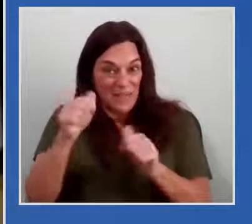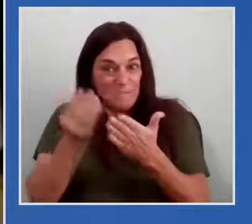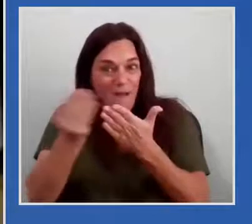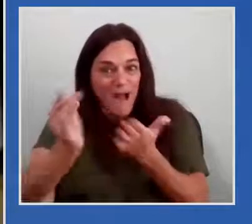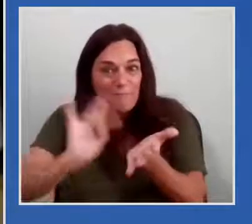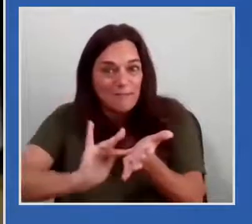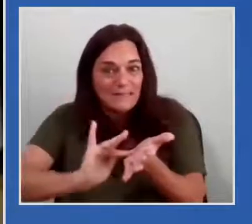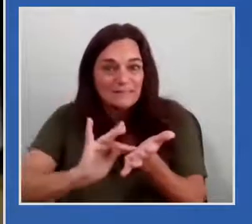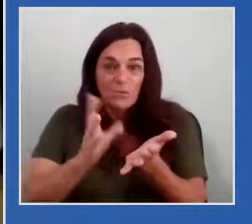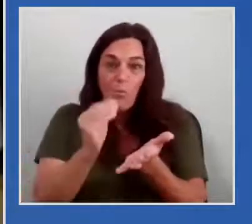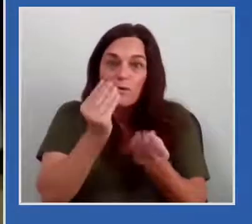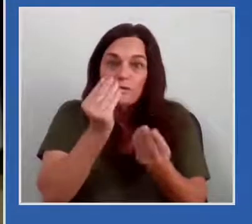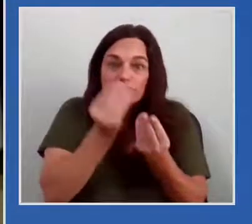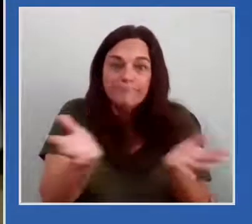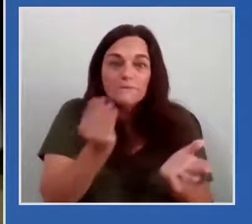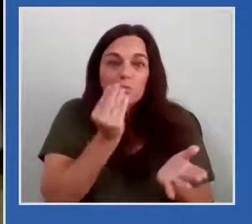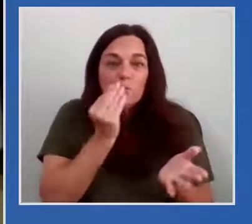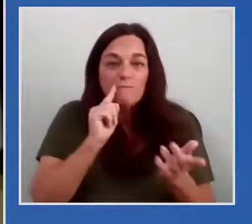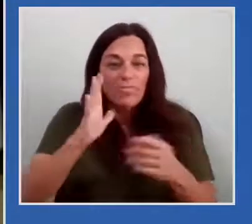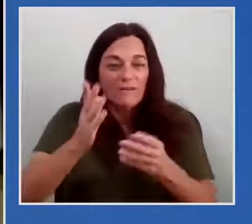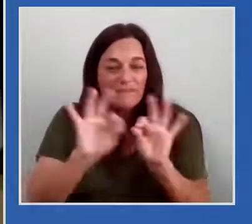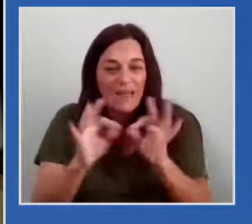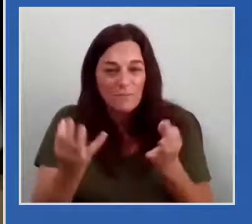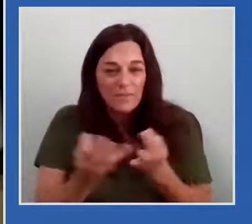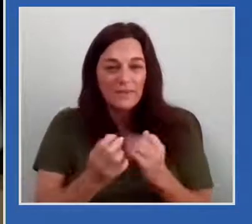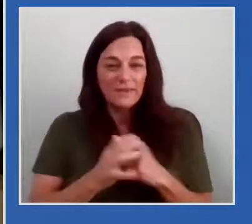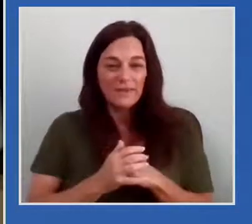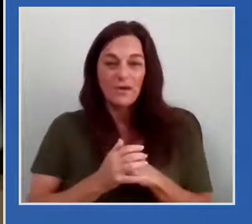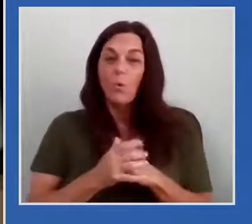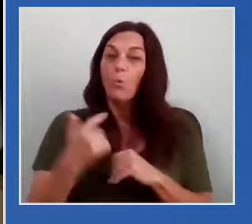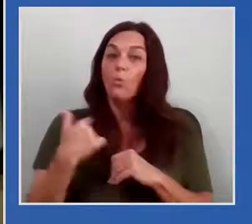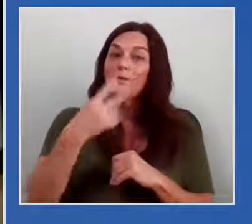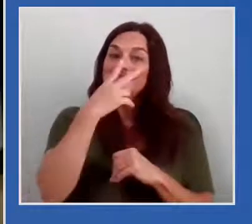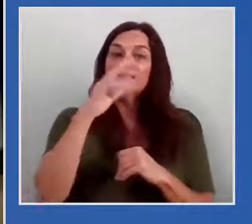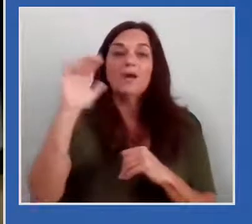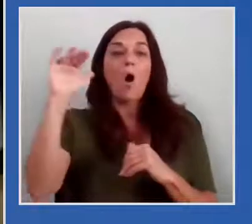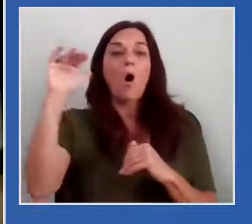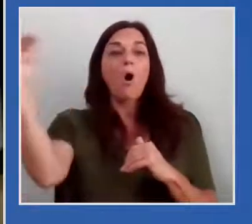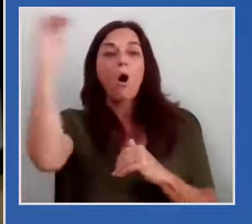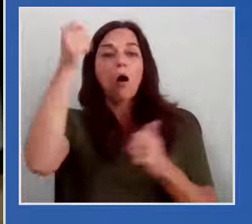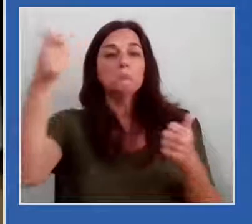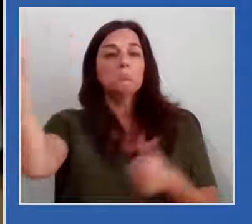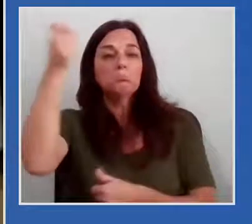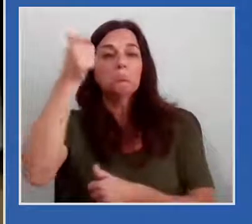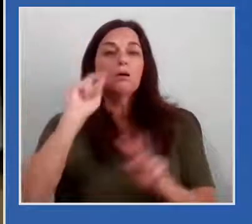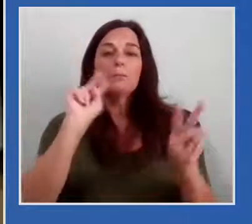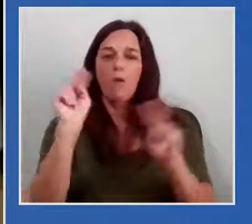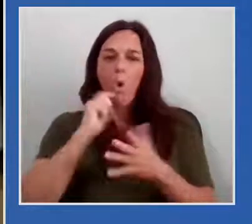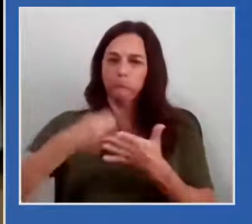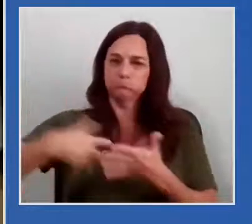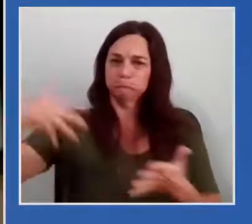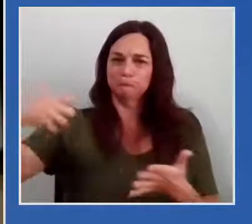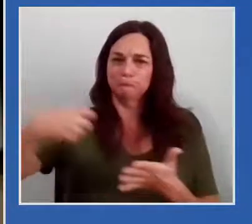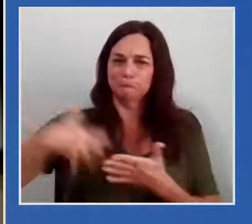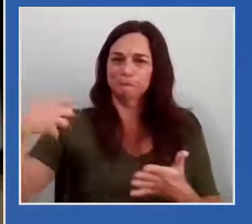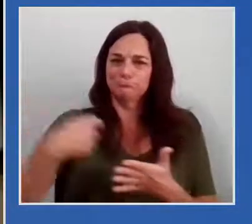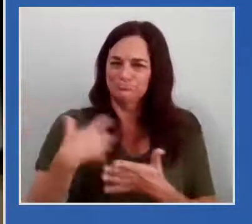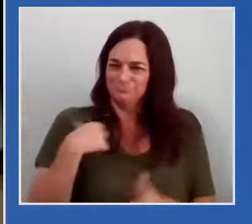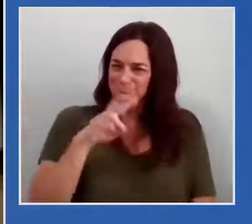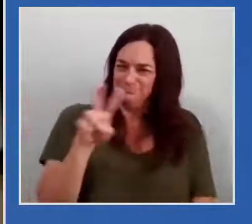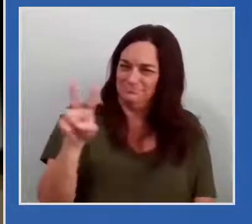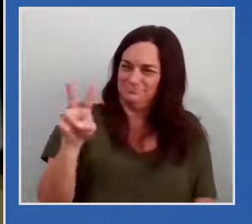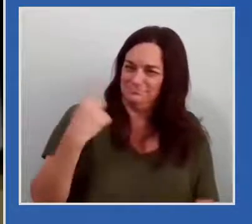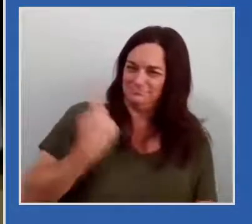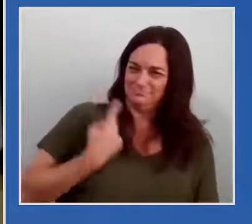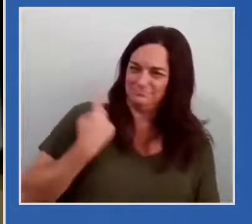table. And we see an awful lot of people at the very top doing better than they've ever done. And left to wonder, an awful